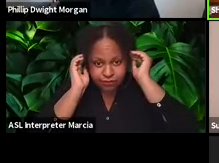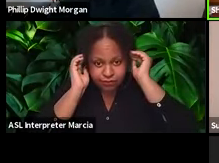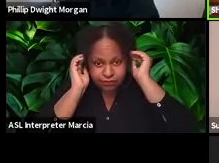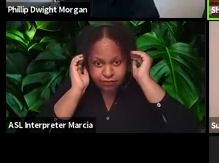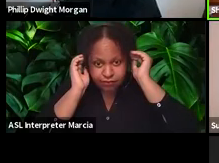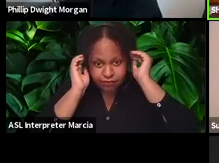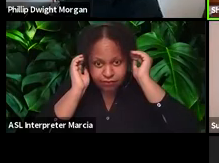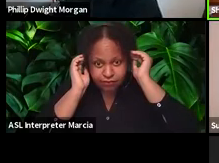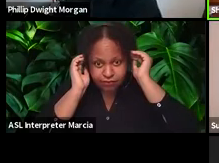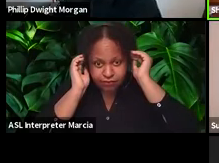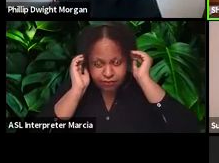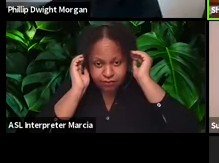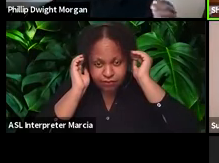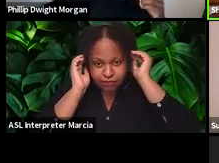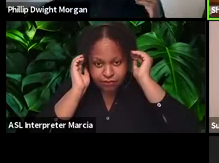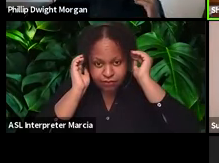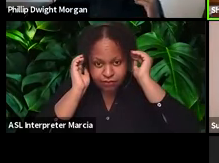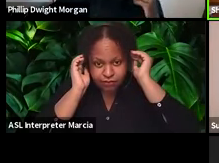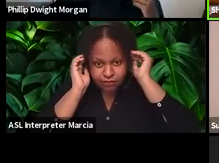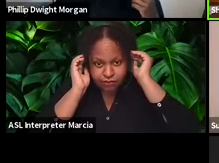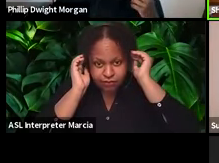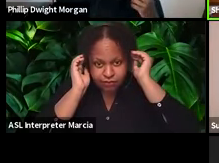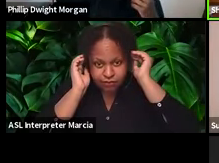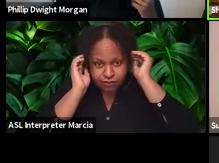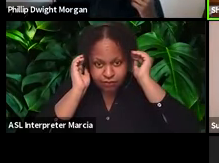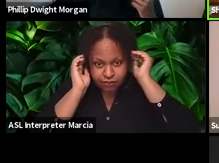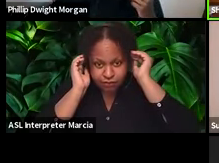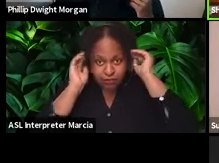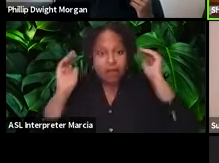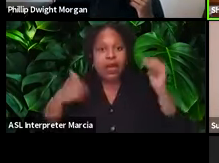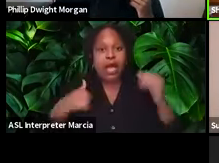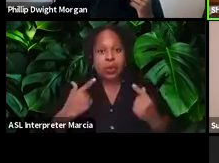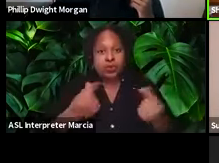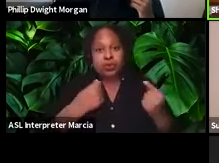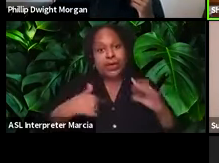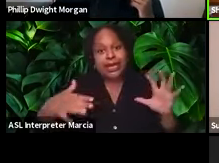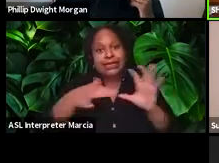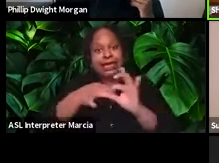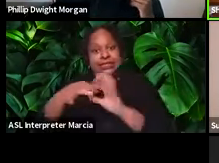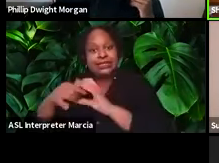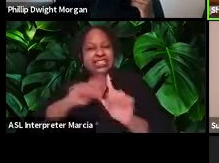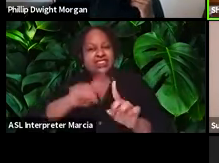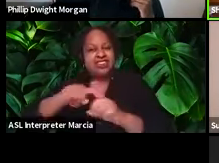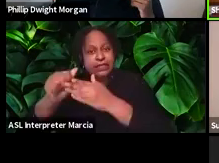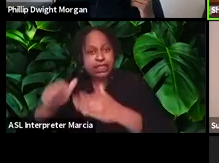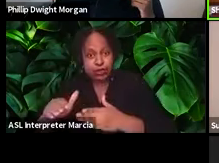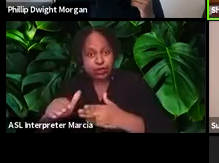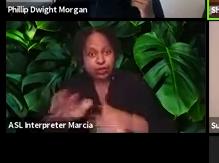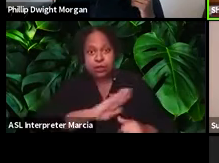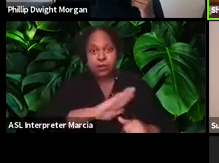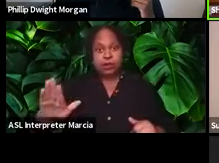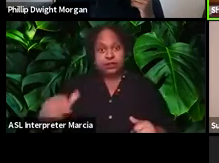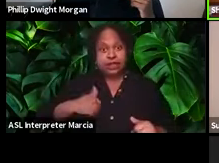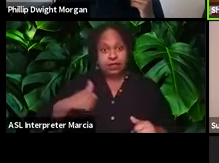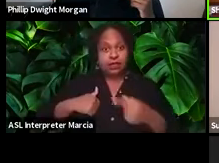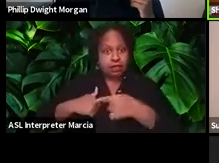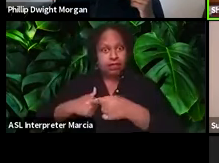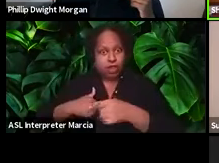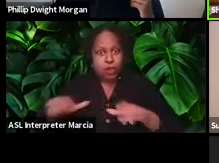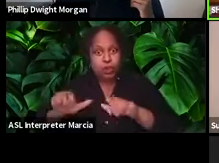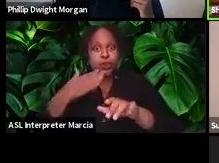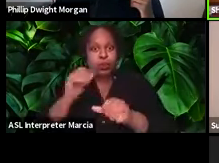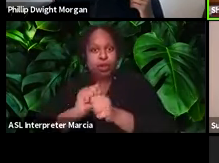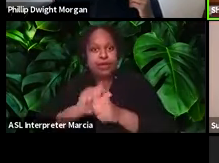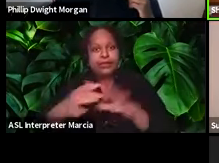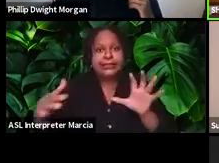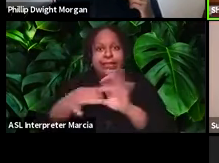are doing amazing work, and how do I connect with them? And from today on, I mean,